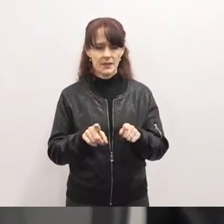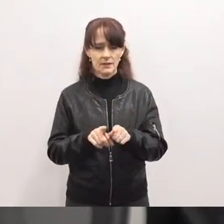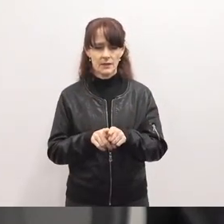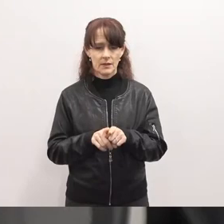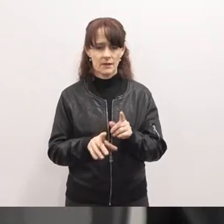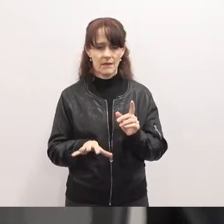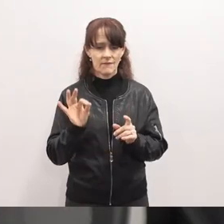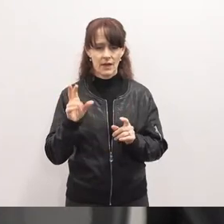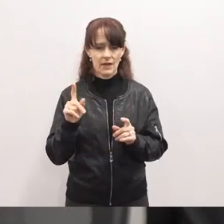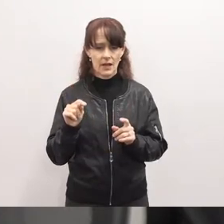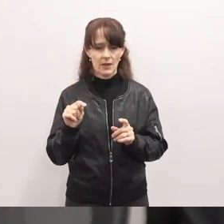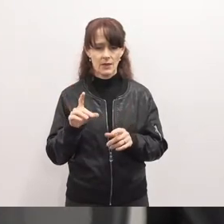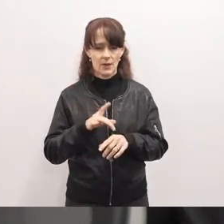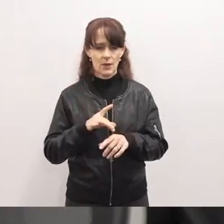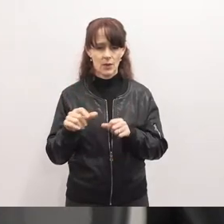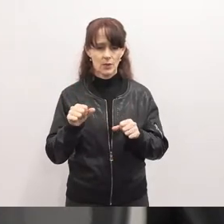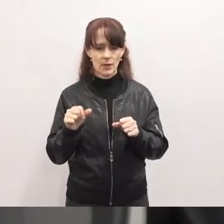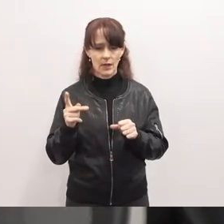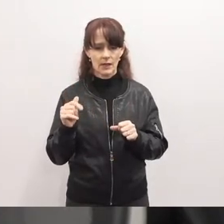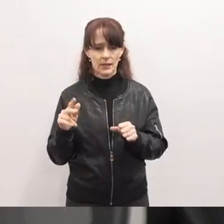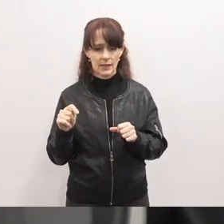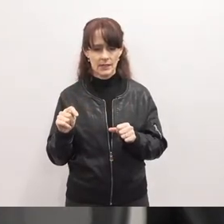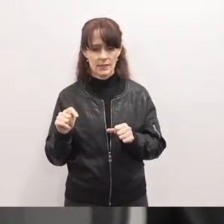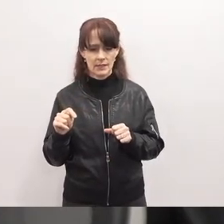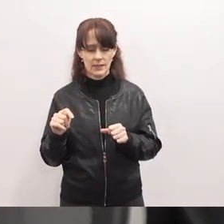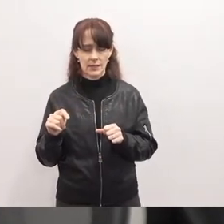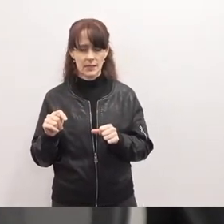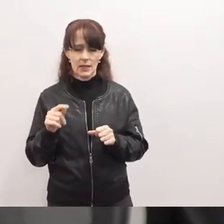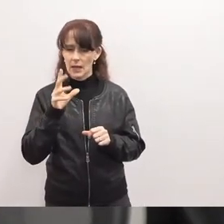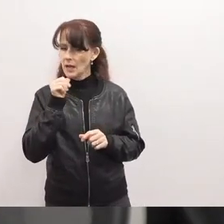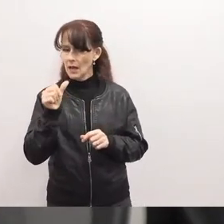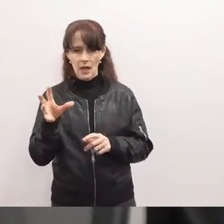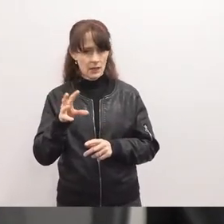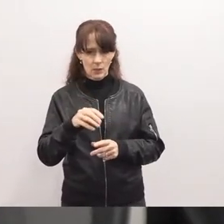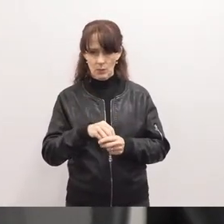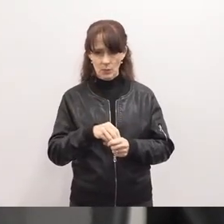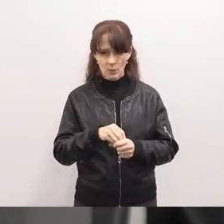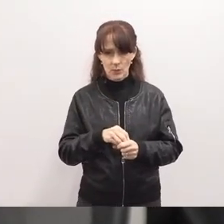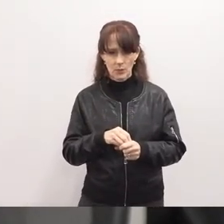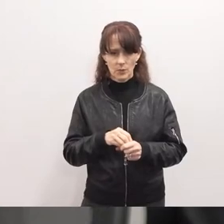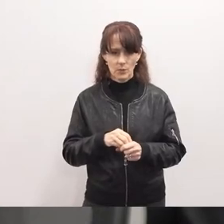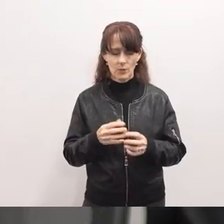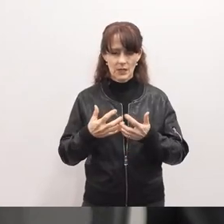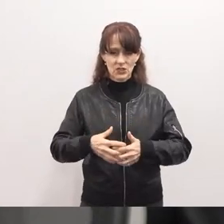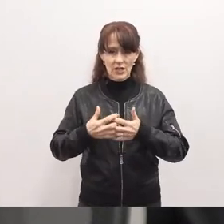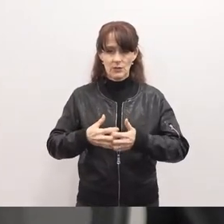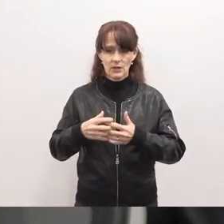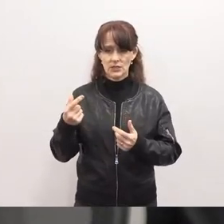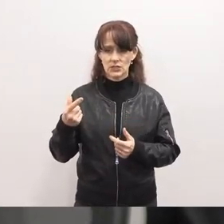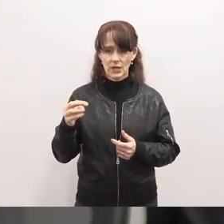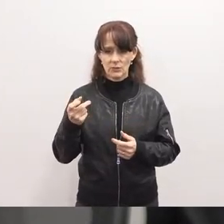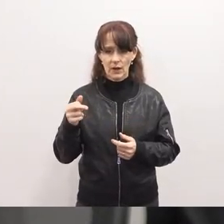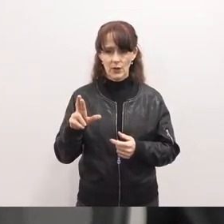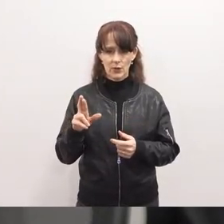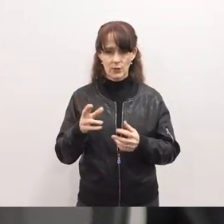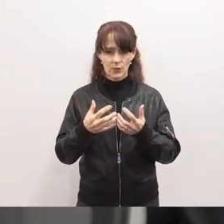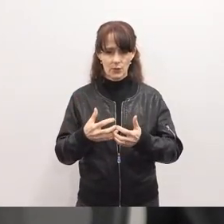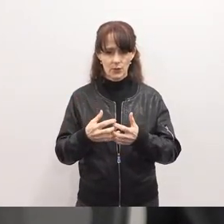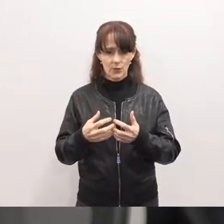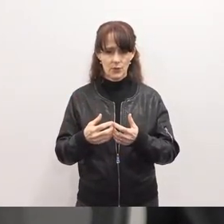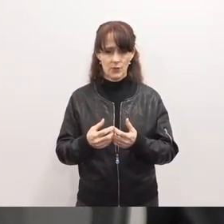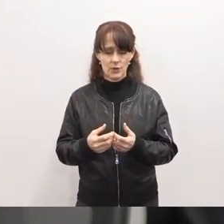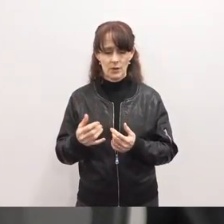out that on that earthquake kit, there wasn't include a generator at all. And I basically